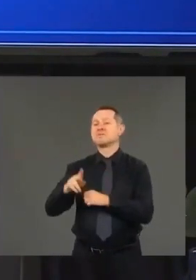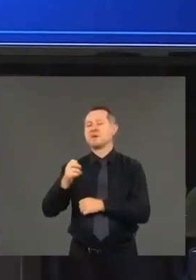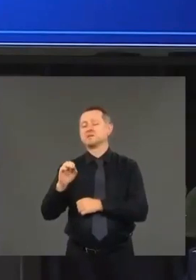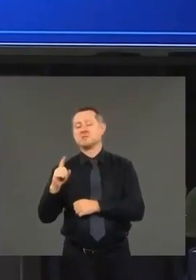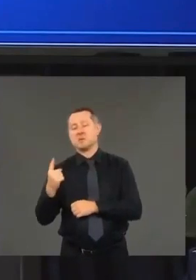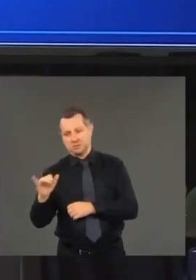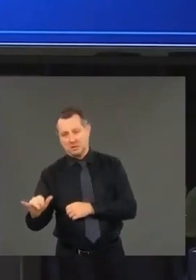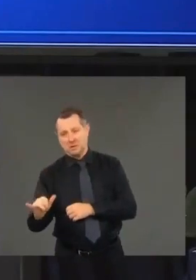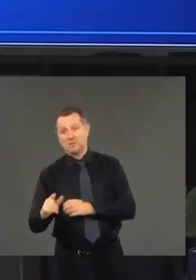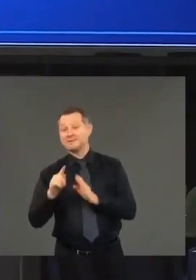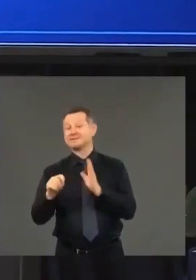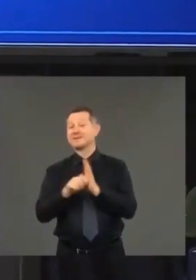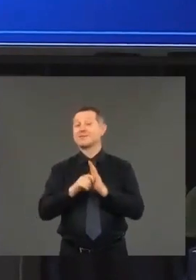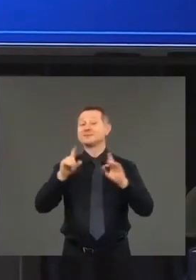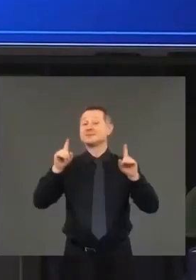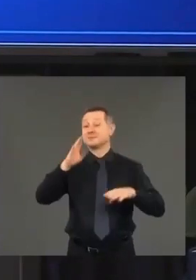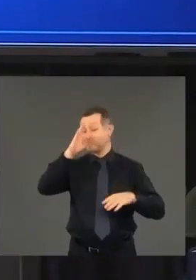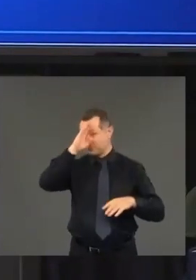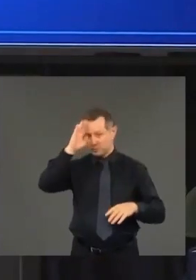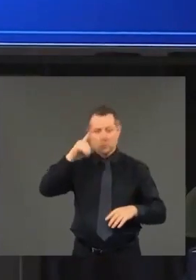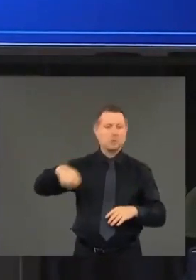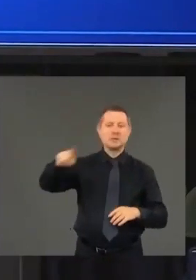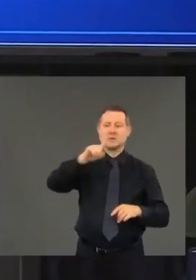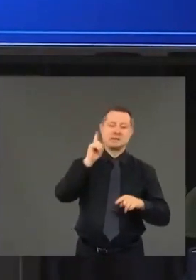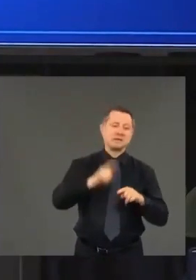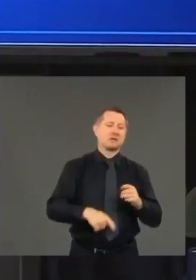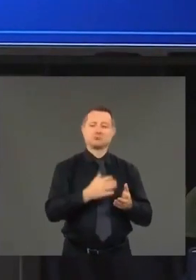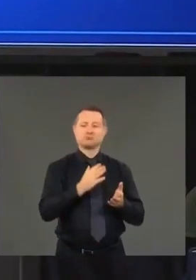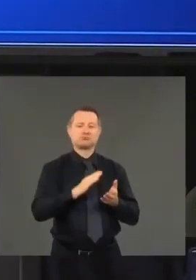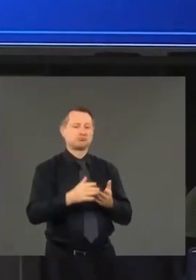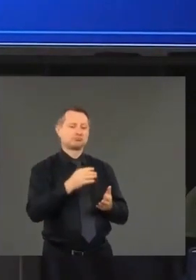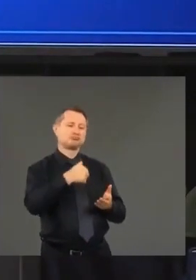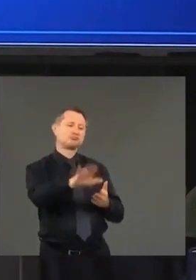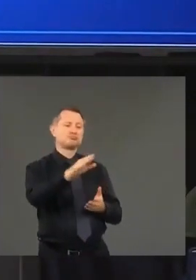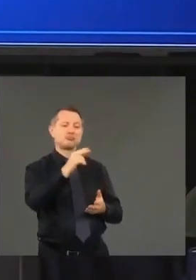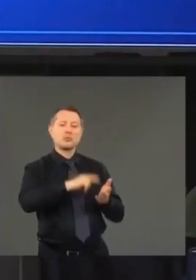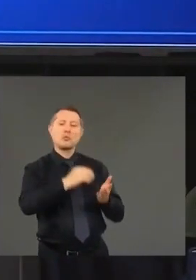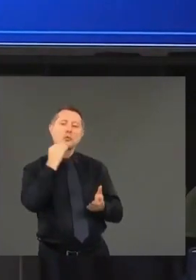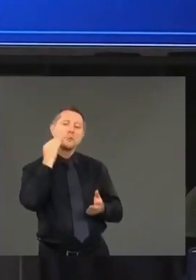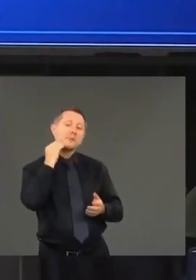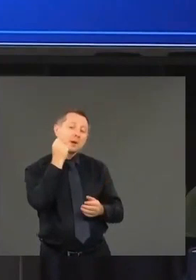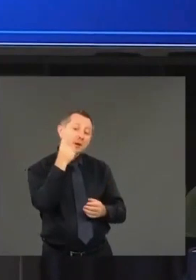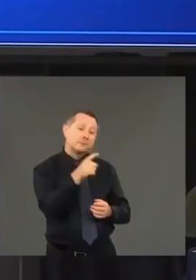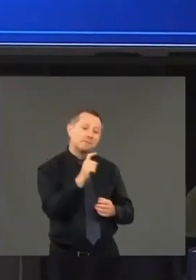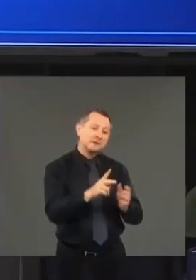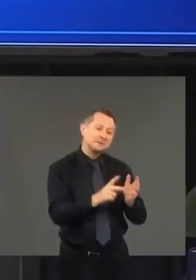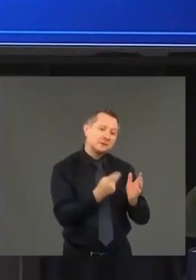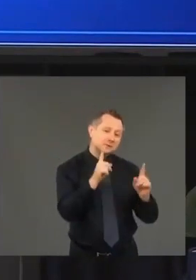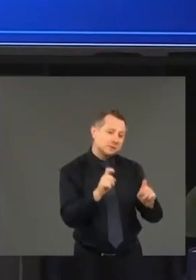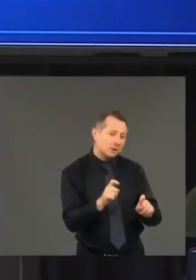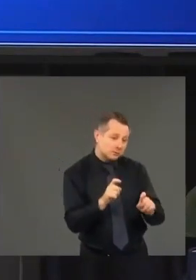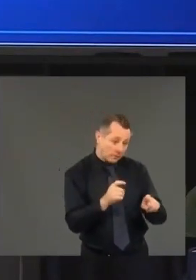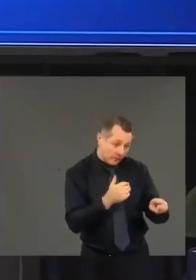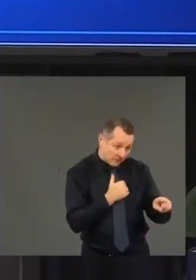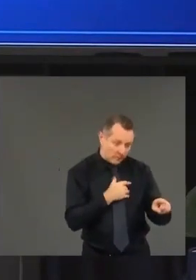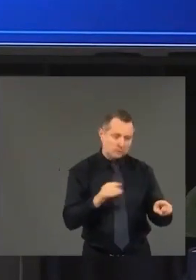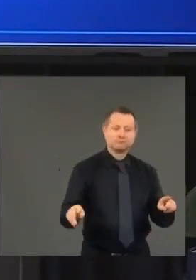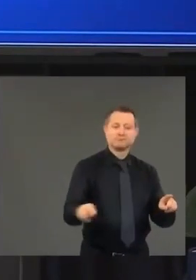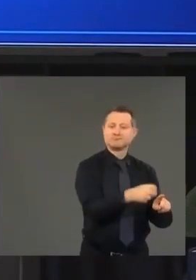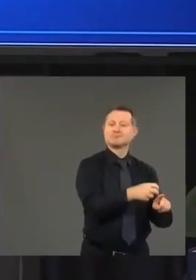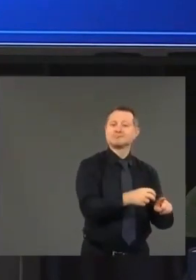time that hospitals could not release nursing home patients unless they tested twice negative. And at that point, there wasn't as